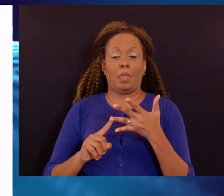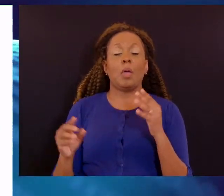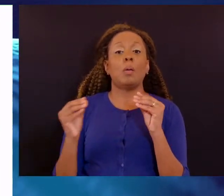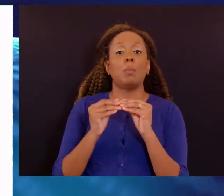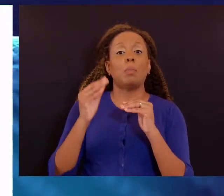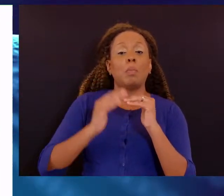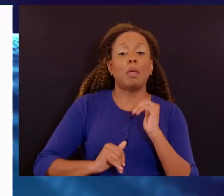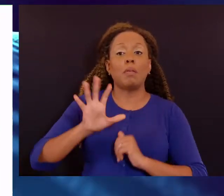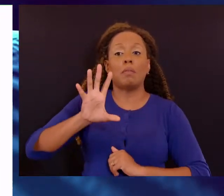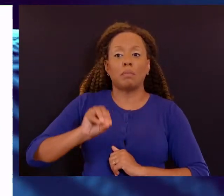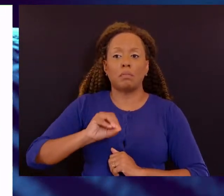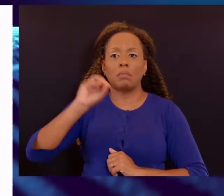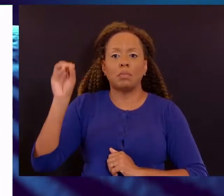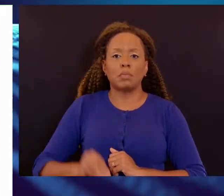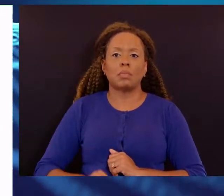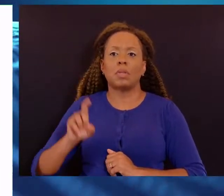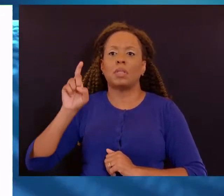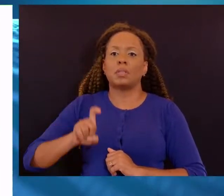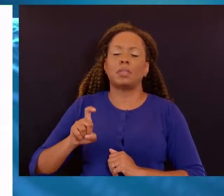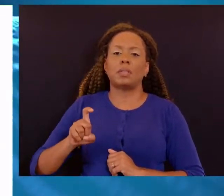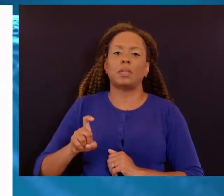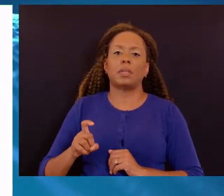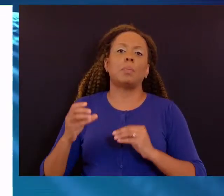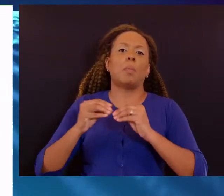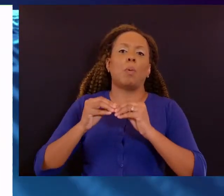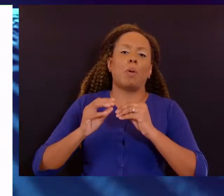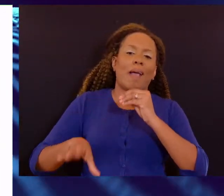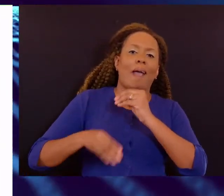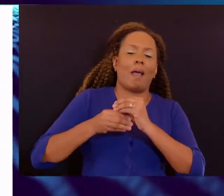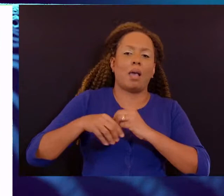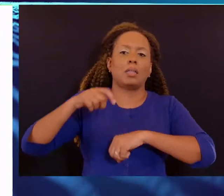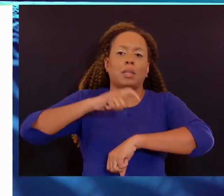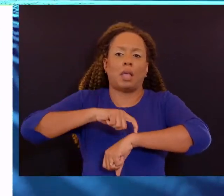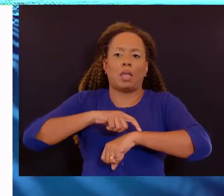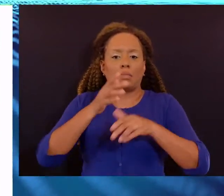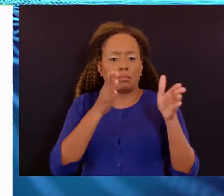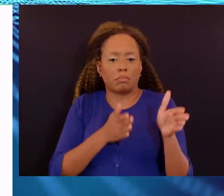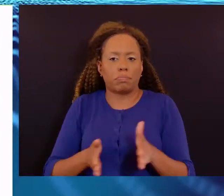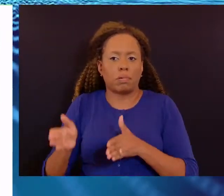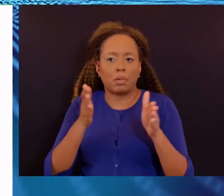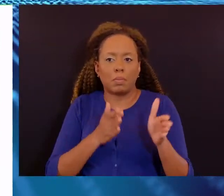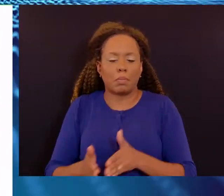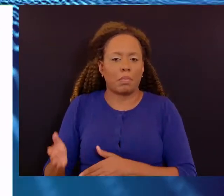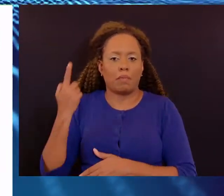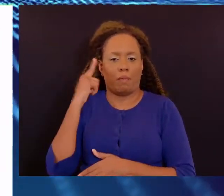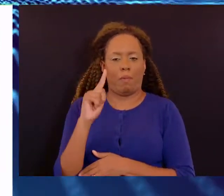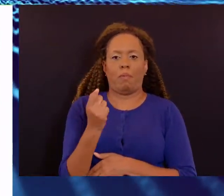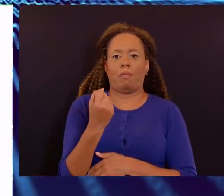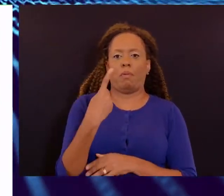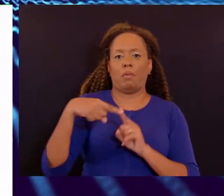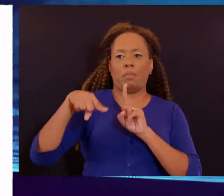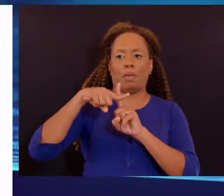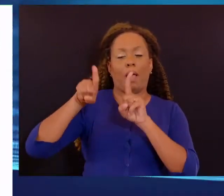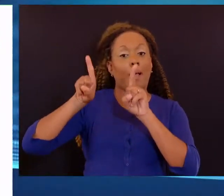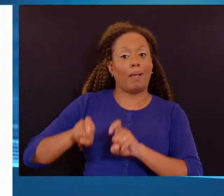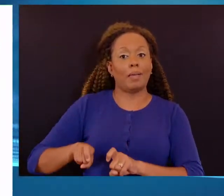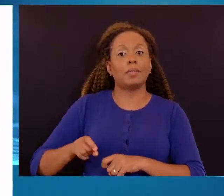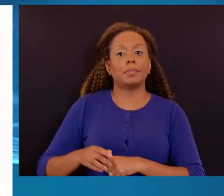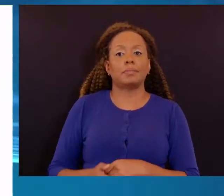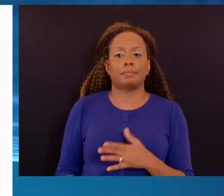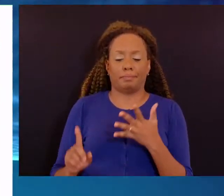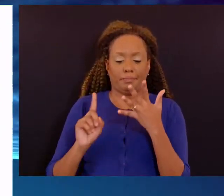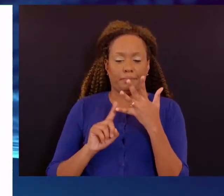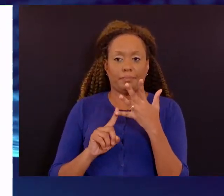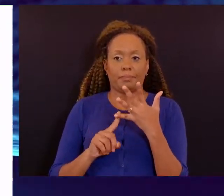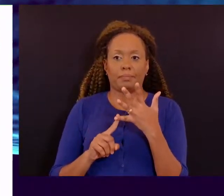our students will need extra time to prepare for the BSSC 2021. And we